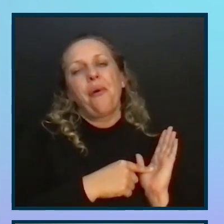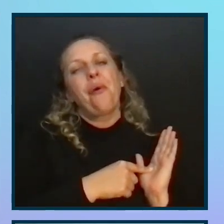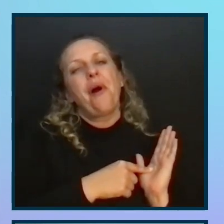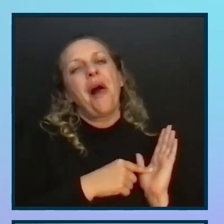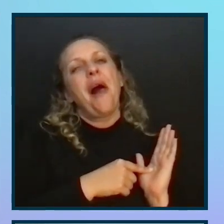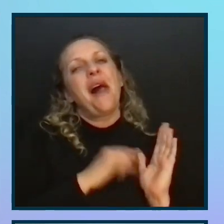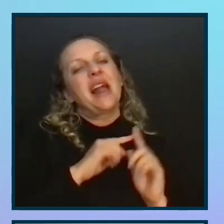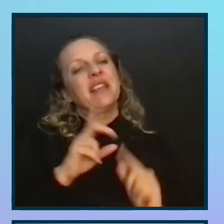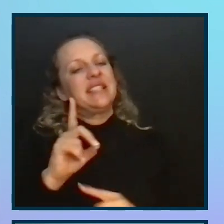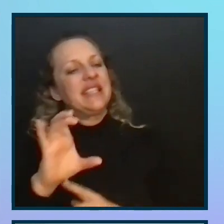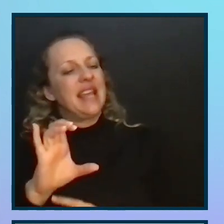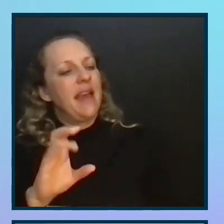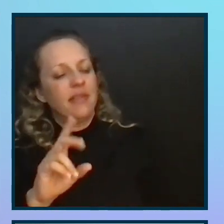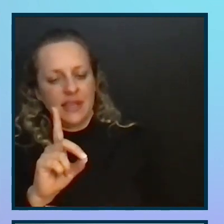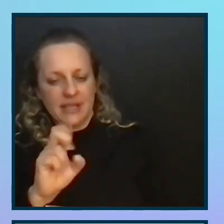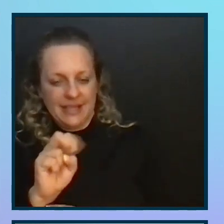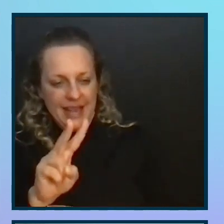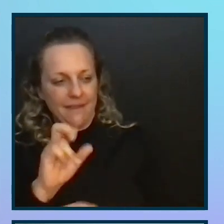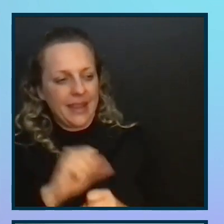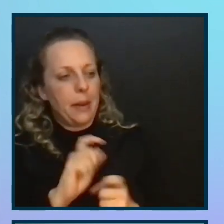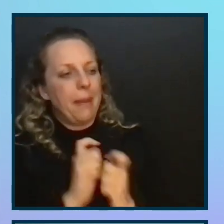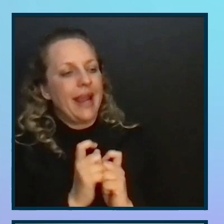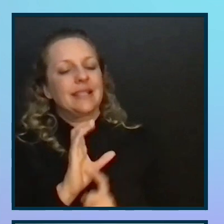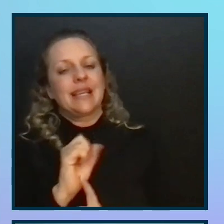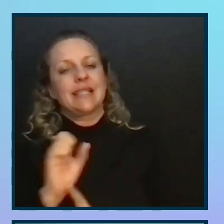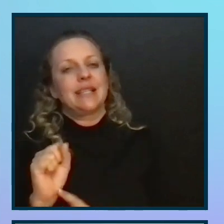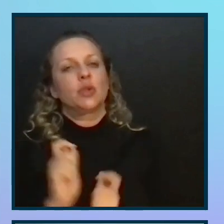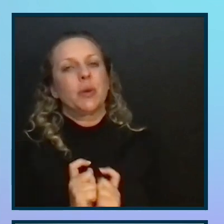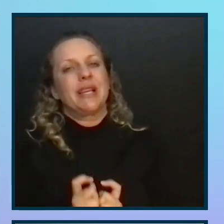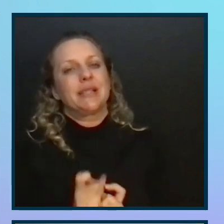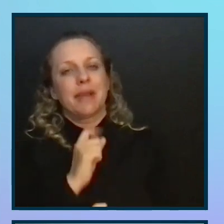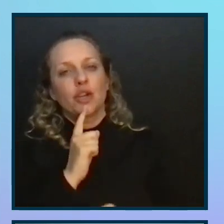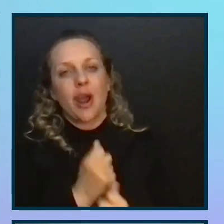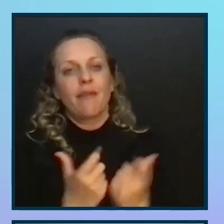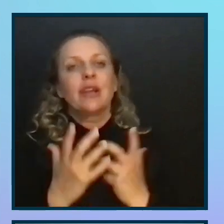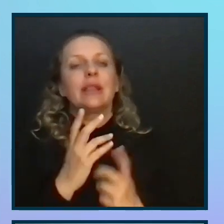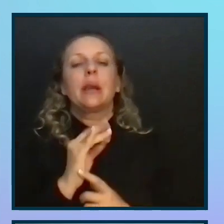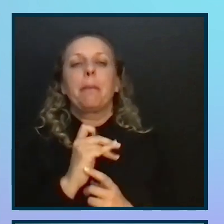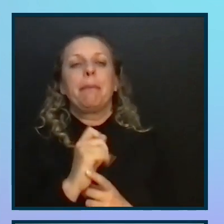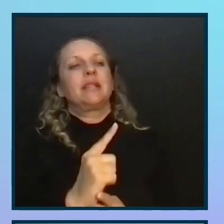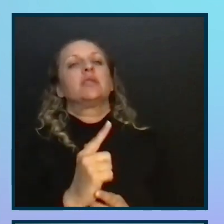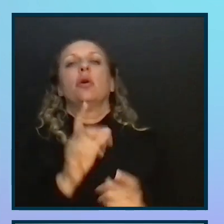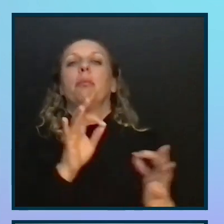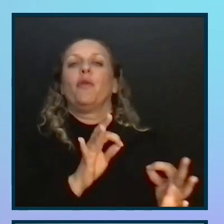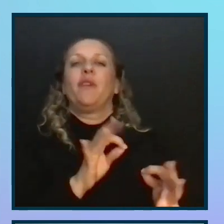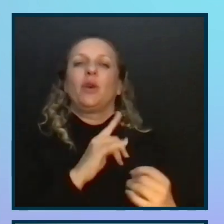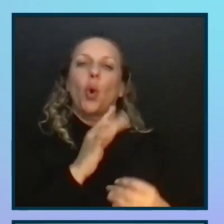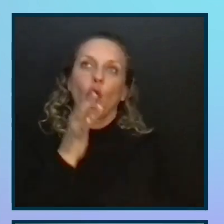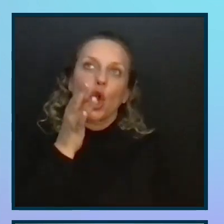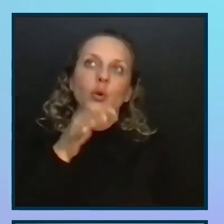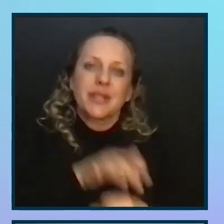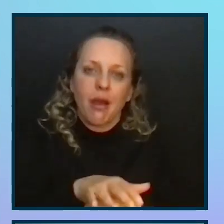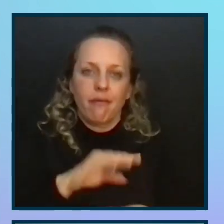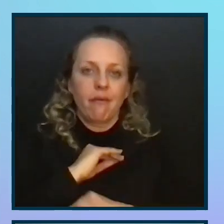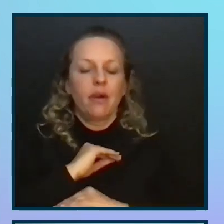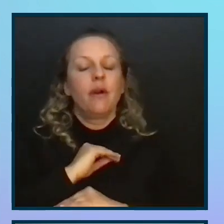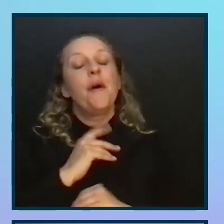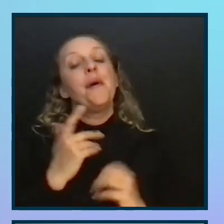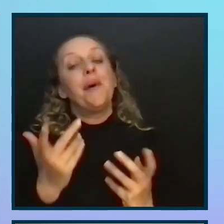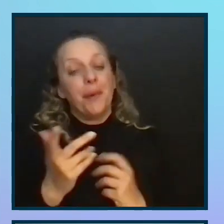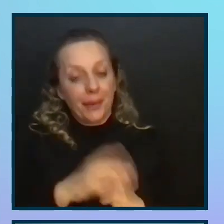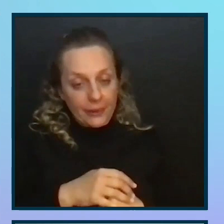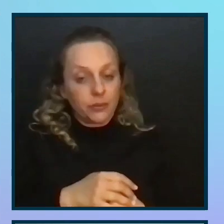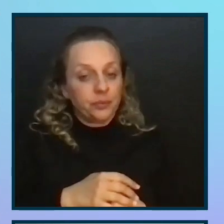little CSS tweaks, making sure everything's pixel perfect or close enough. And so it's a